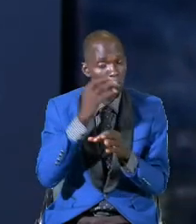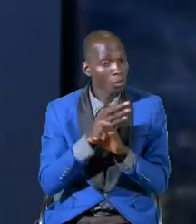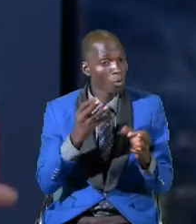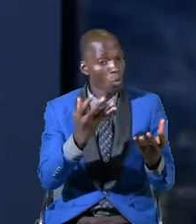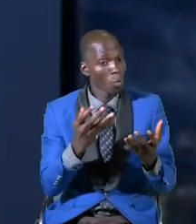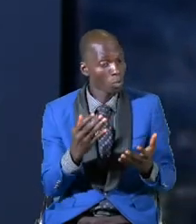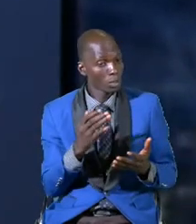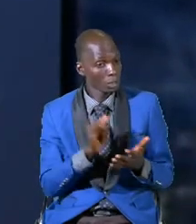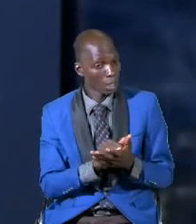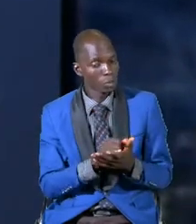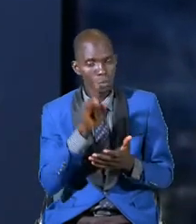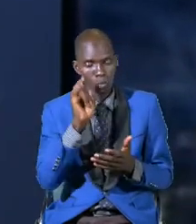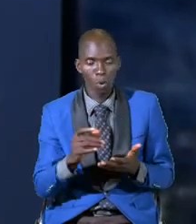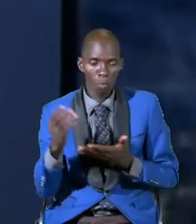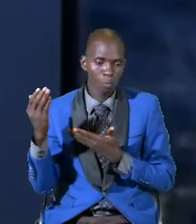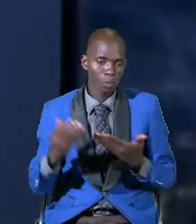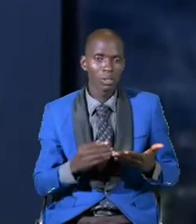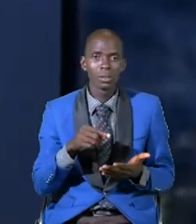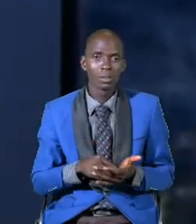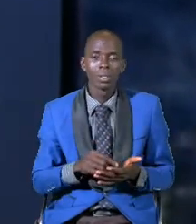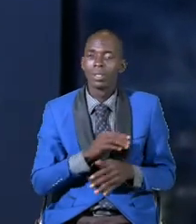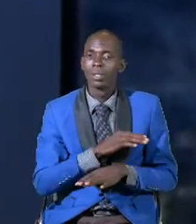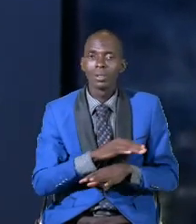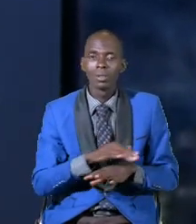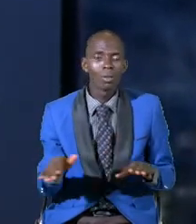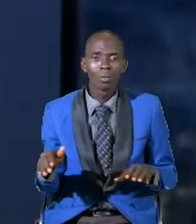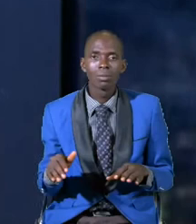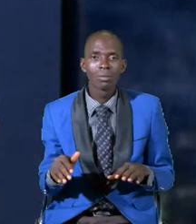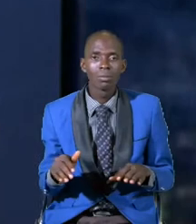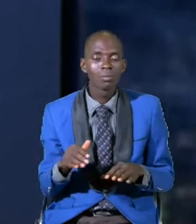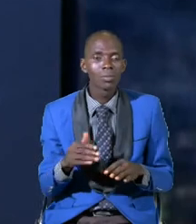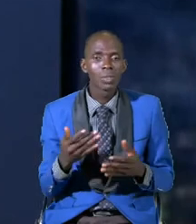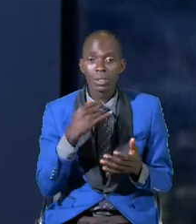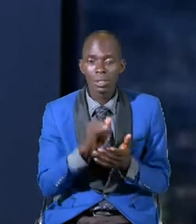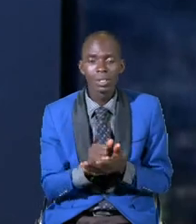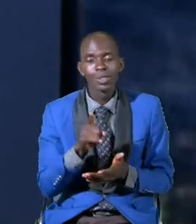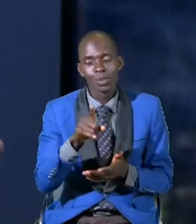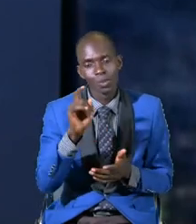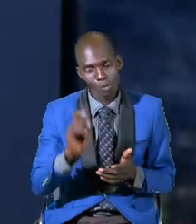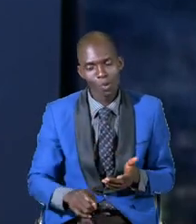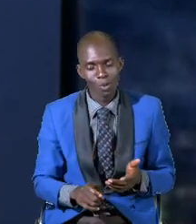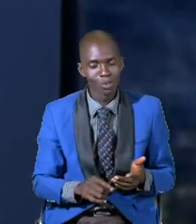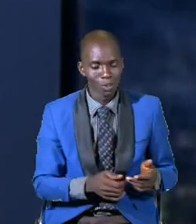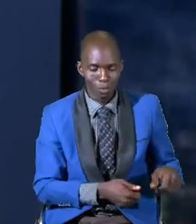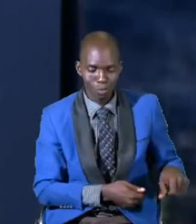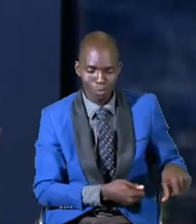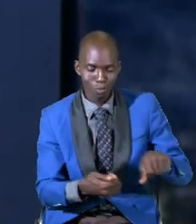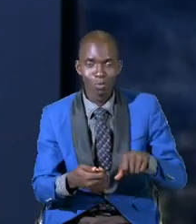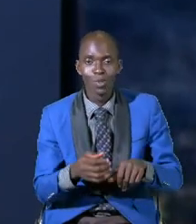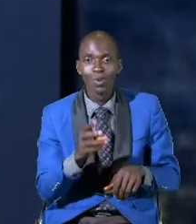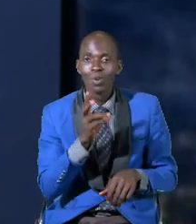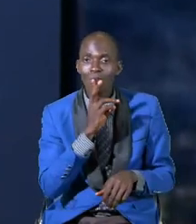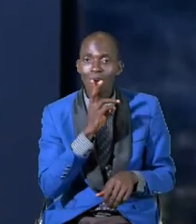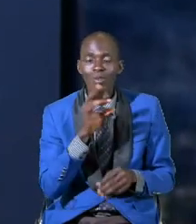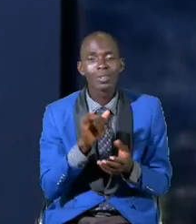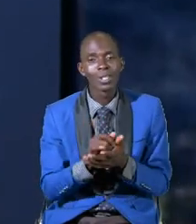bring this. They don't call it little bribe. They say pour water so that you can walk on